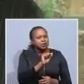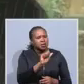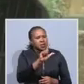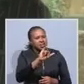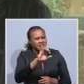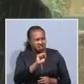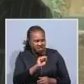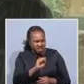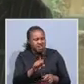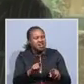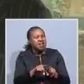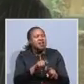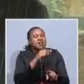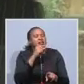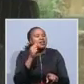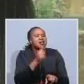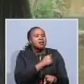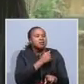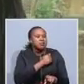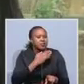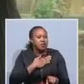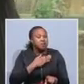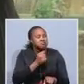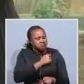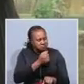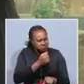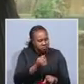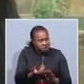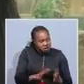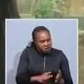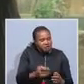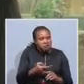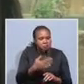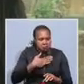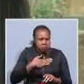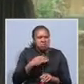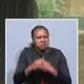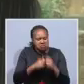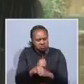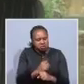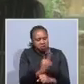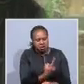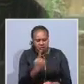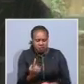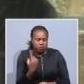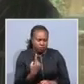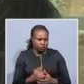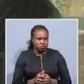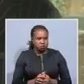mother, who died when I was only 11 years old. Said, oh, my